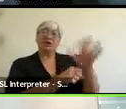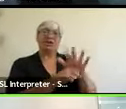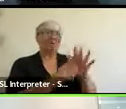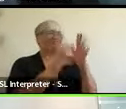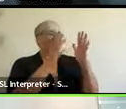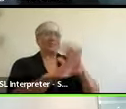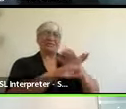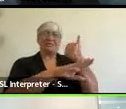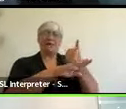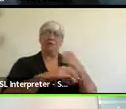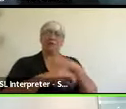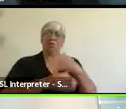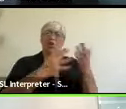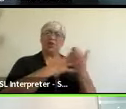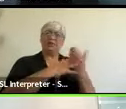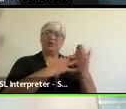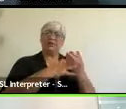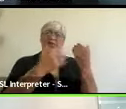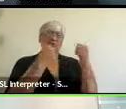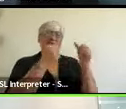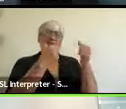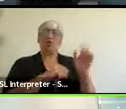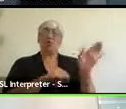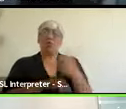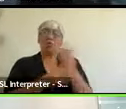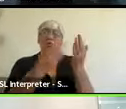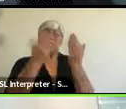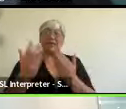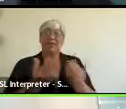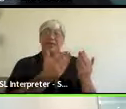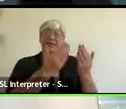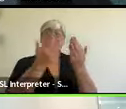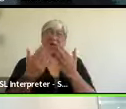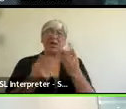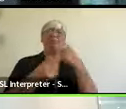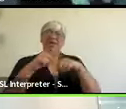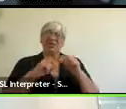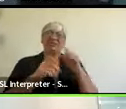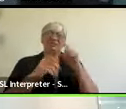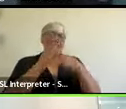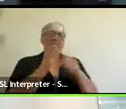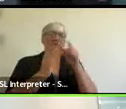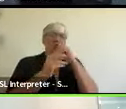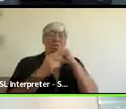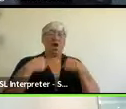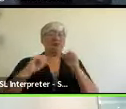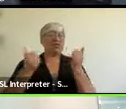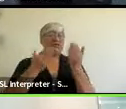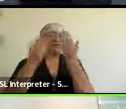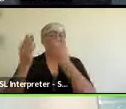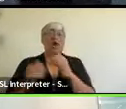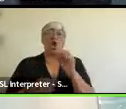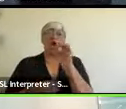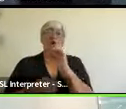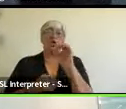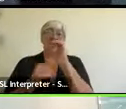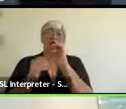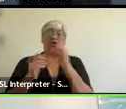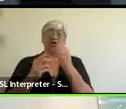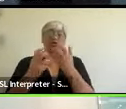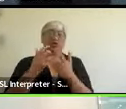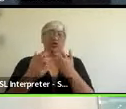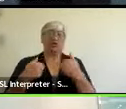accommodate people studying with all disabilities. I did my undergrad at Otago, and when the fire alarms went